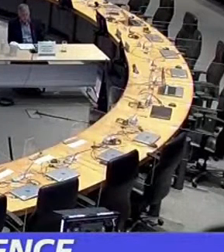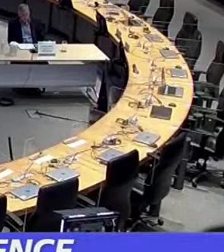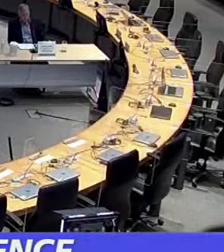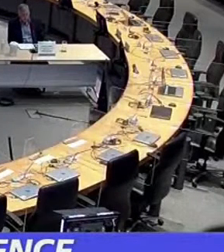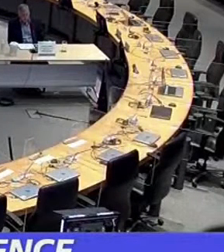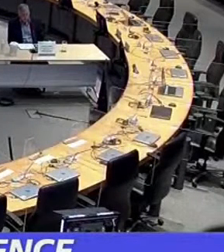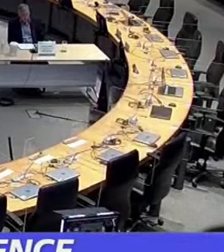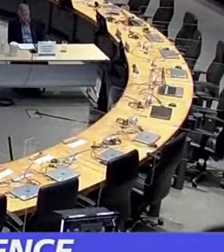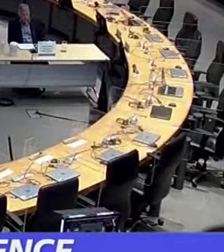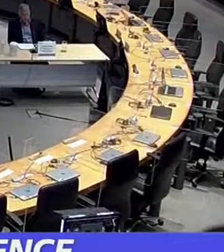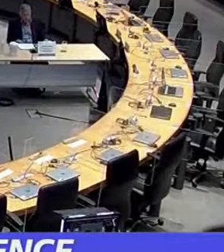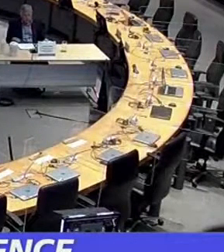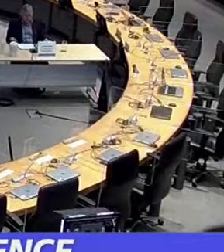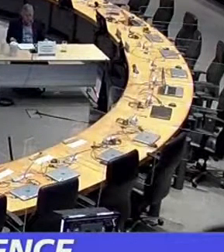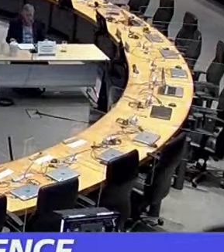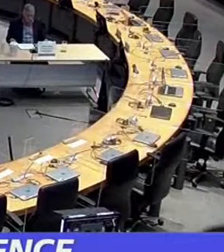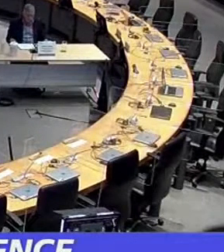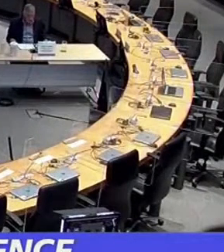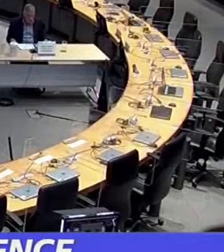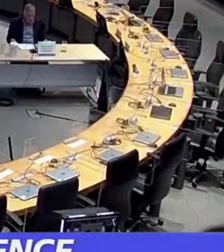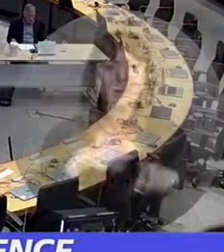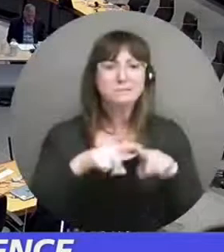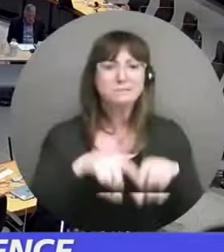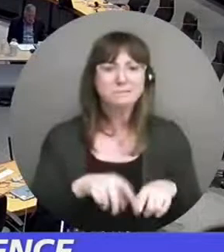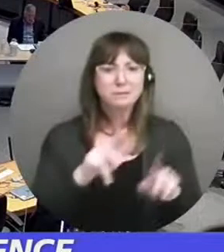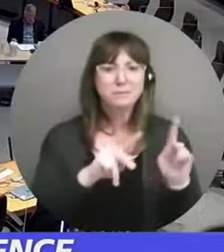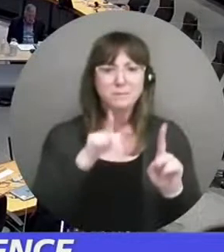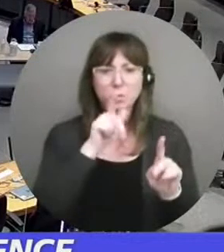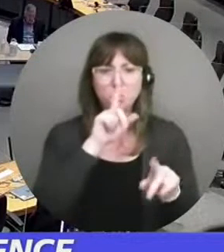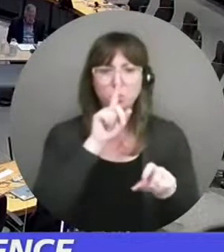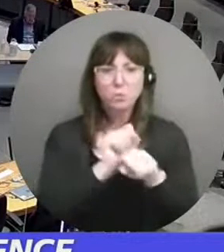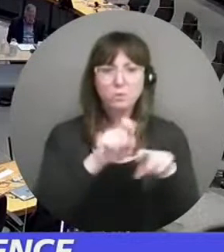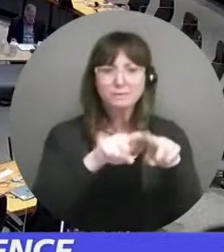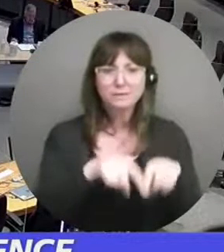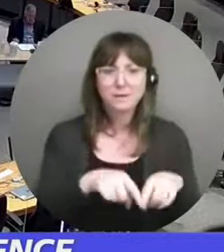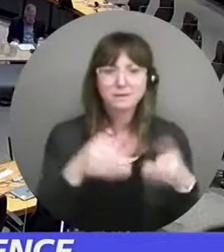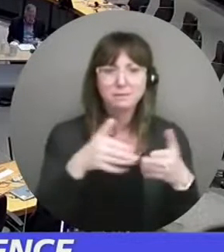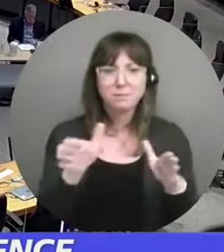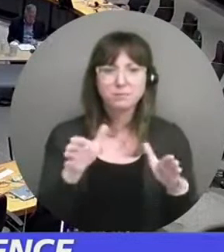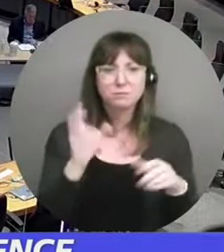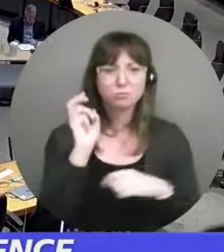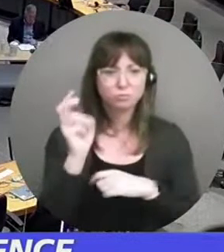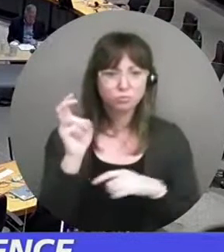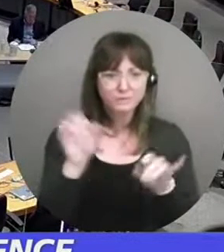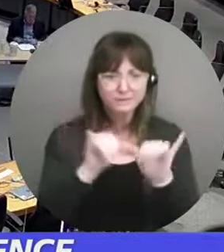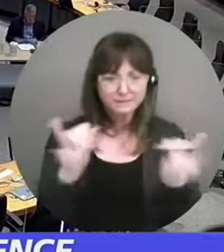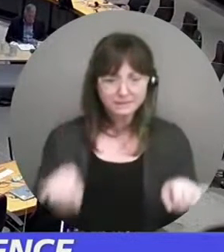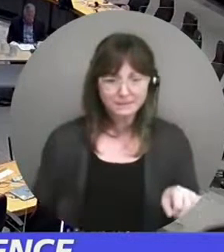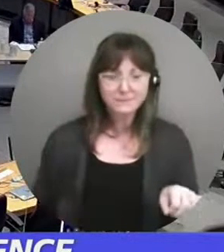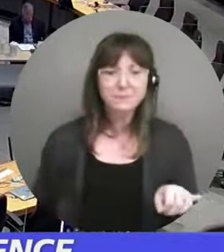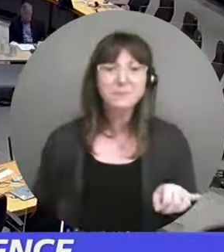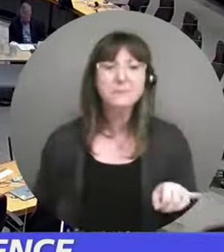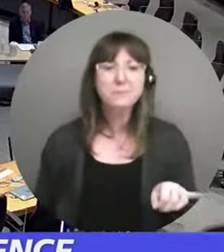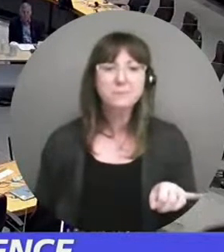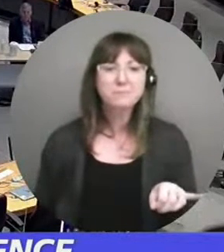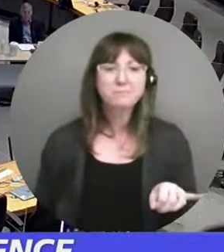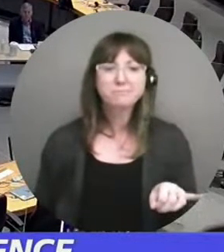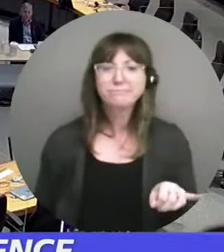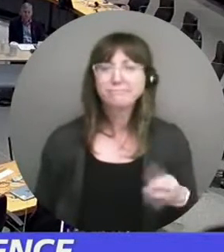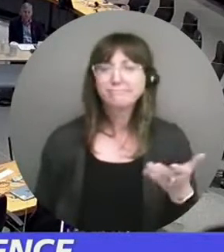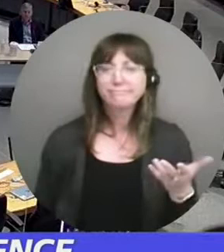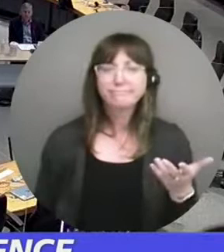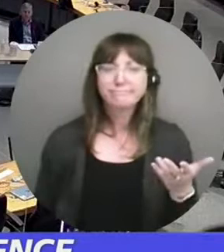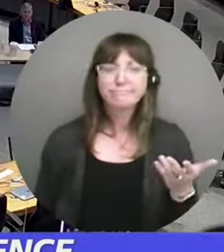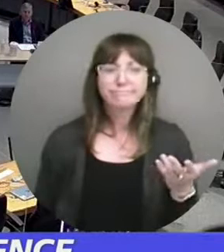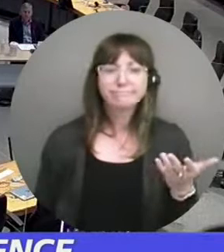those who really depend on the public transit system, people working in the hospitals, healthcare workers,